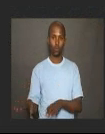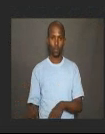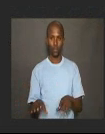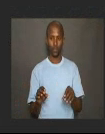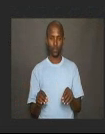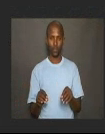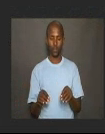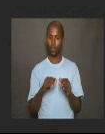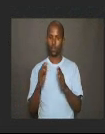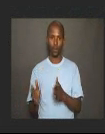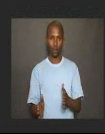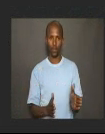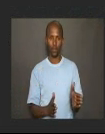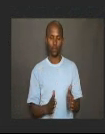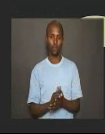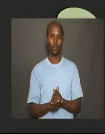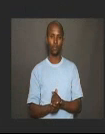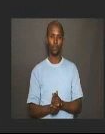Students, let's get ready.